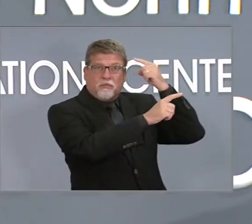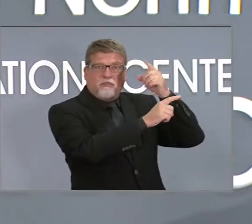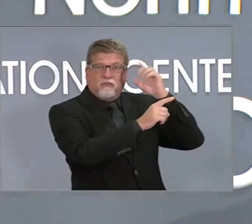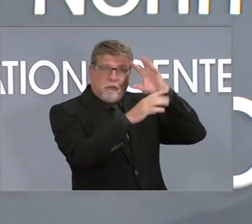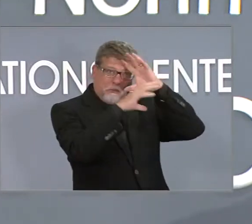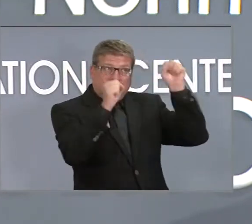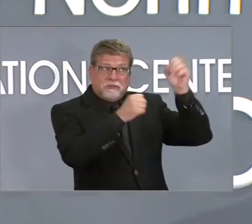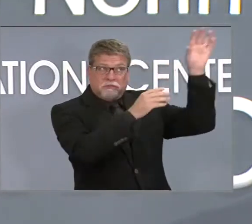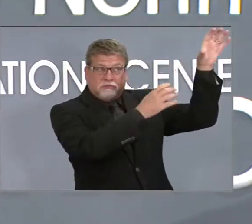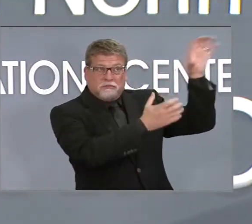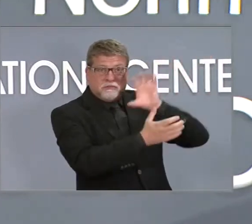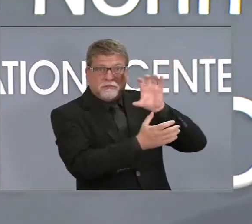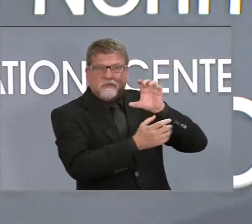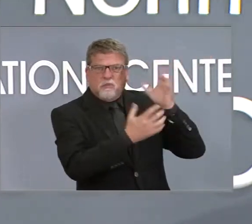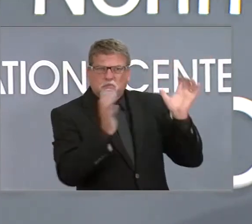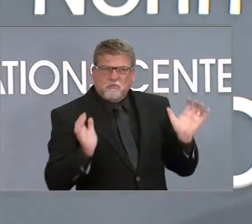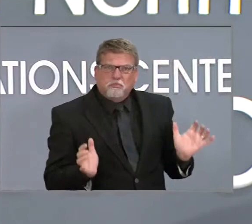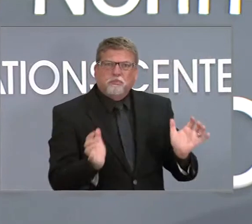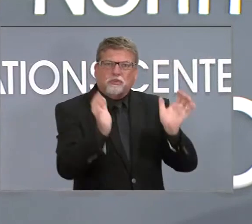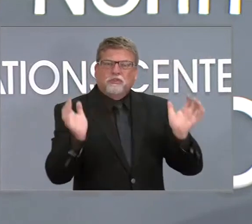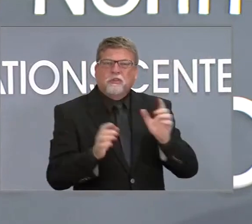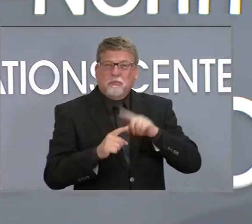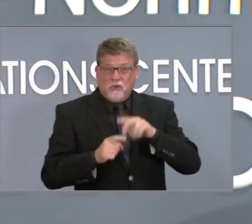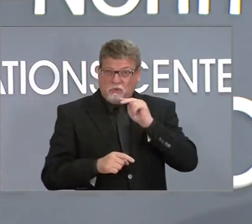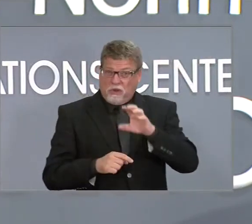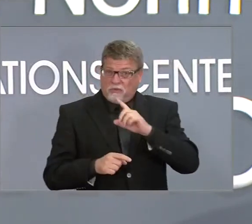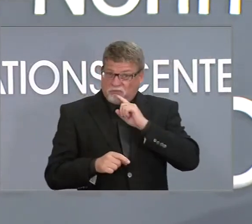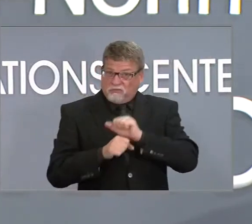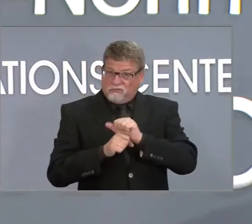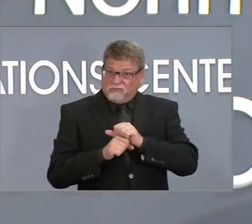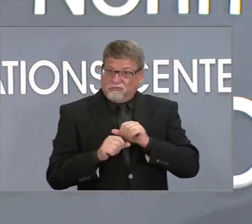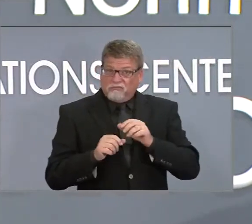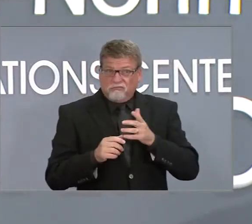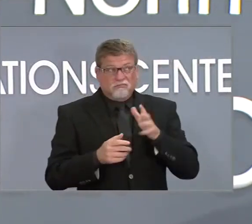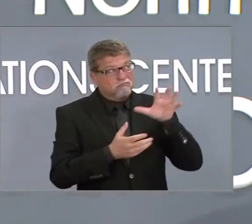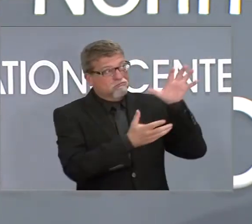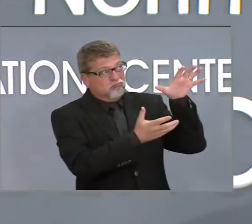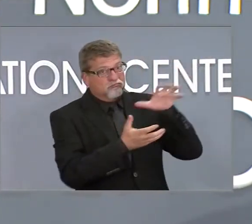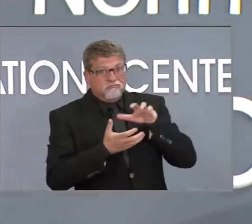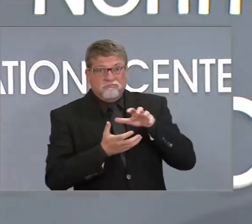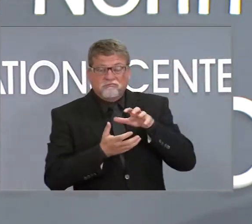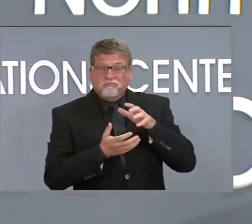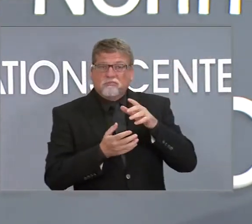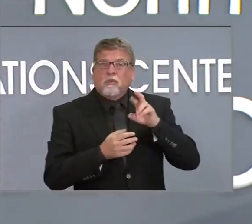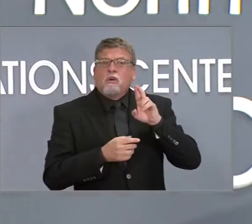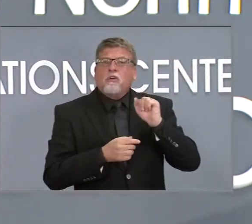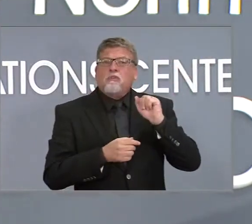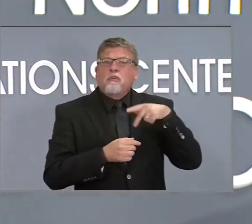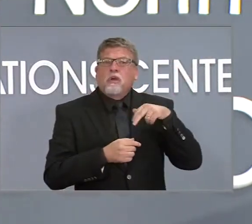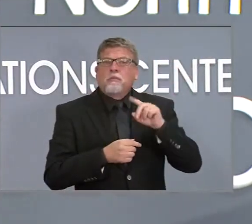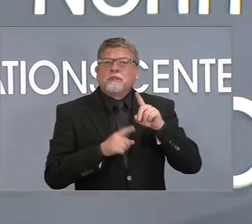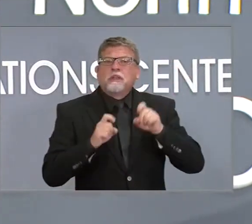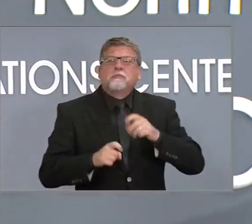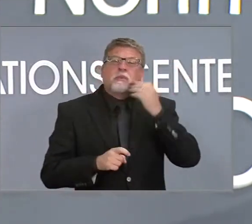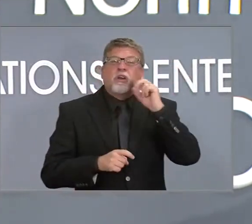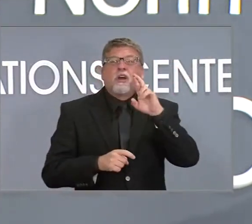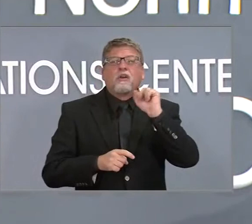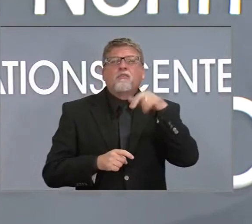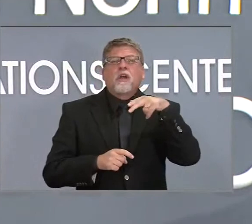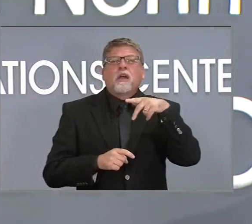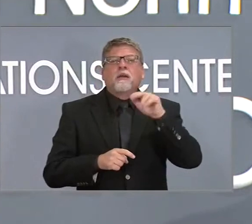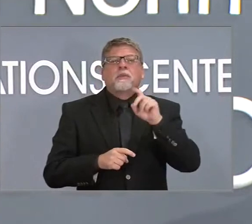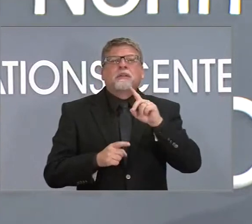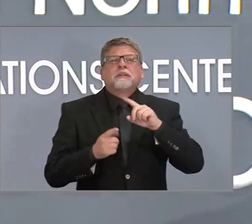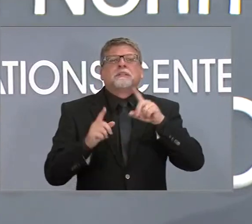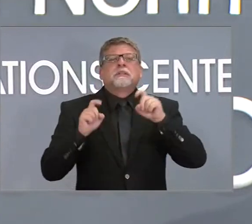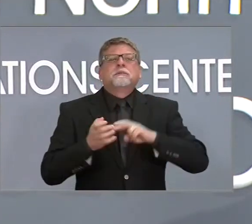doing to help scale up this kind of testing so that people can, maybe test before they go into a restaurant or test before they go